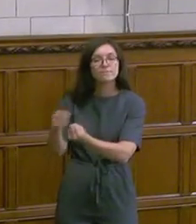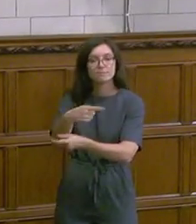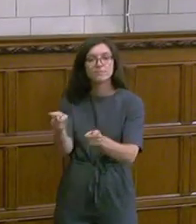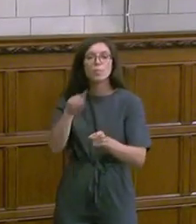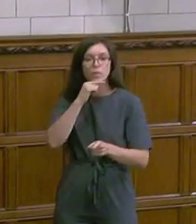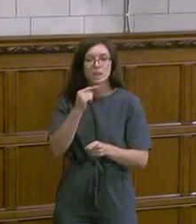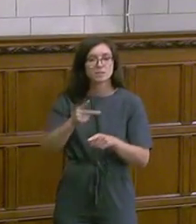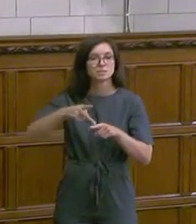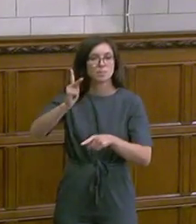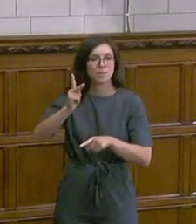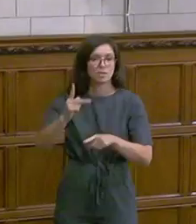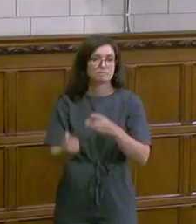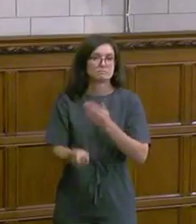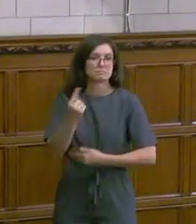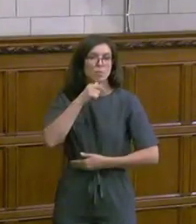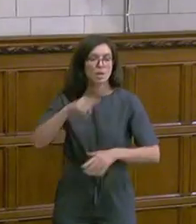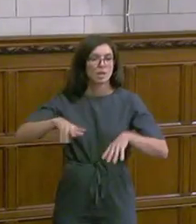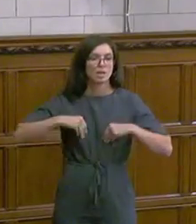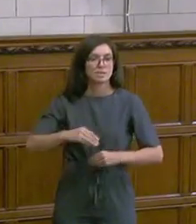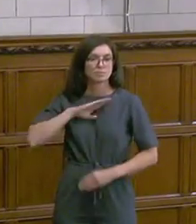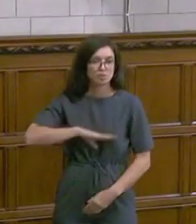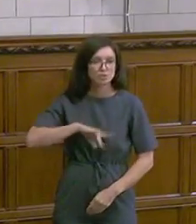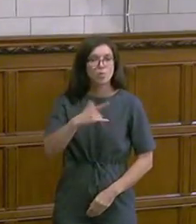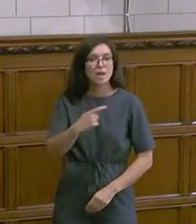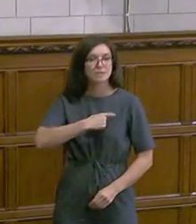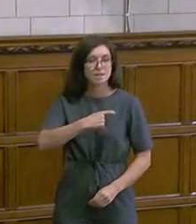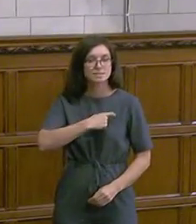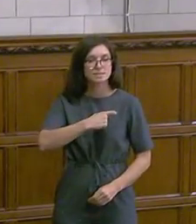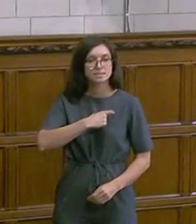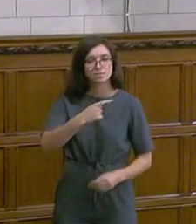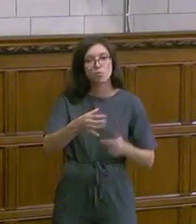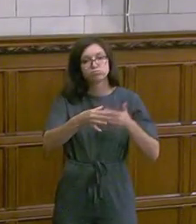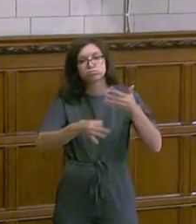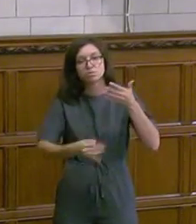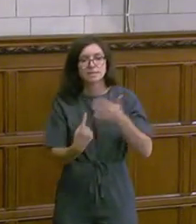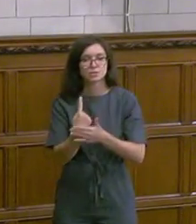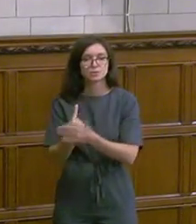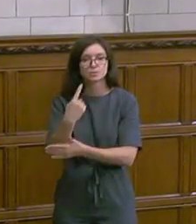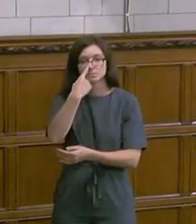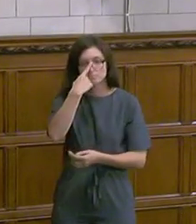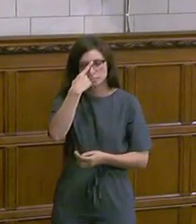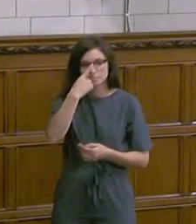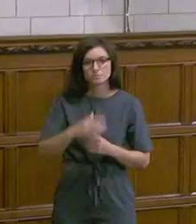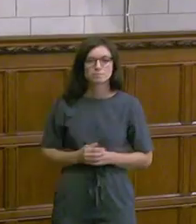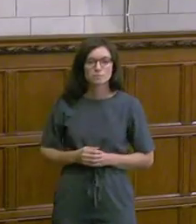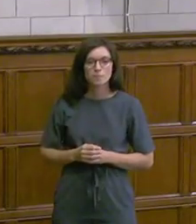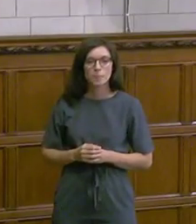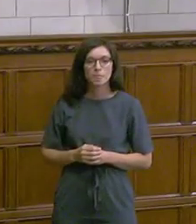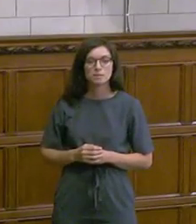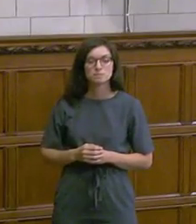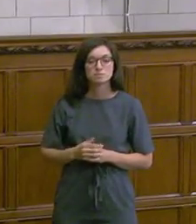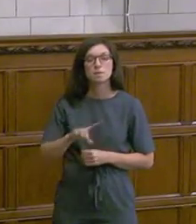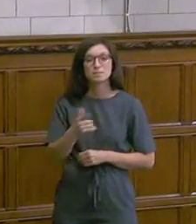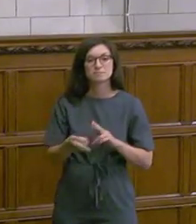from depression and anxiety-related issues. Investment in early life would more likely lead to healthier